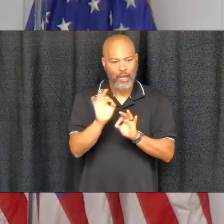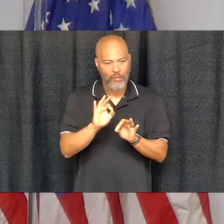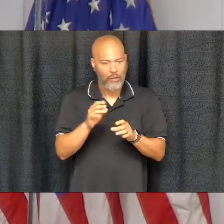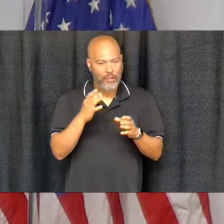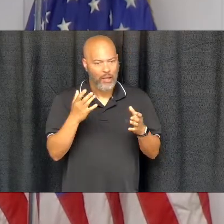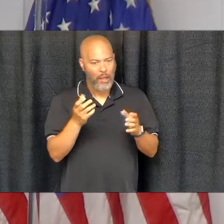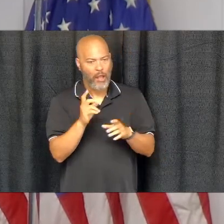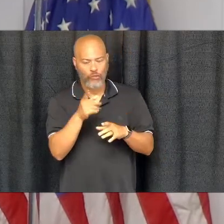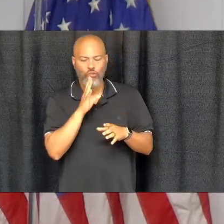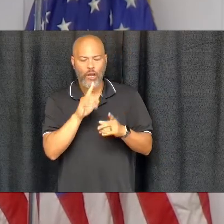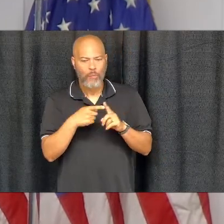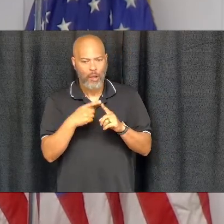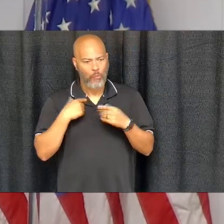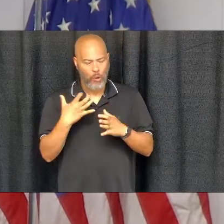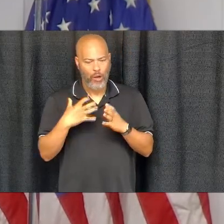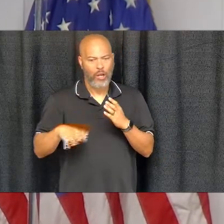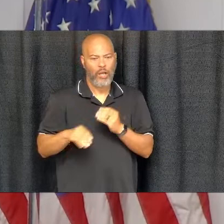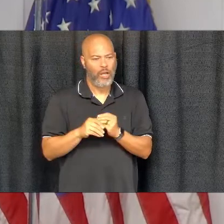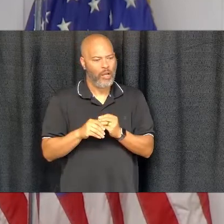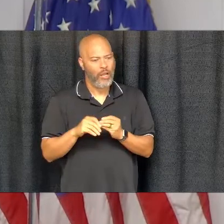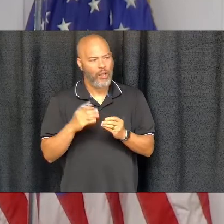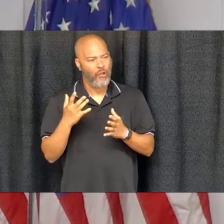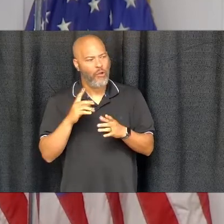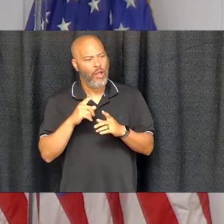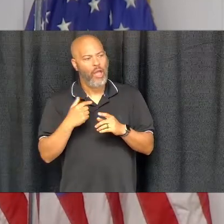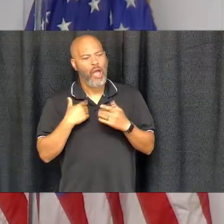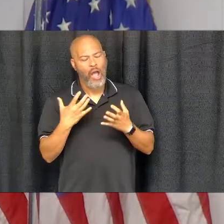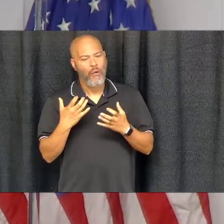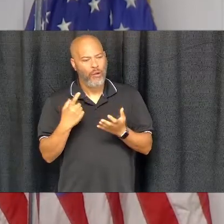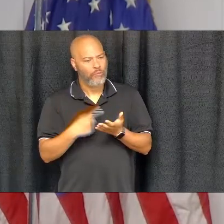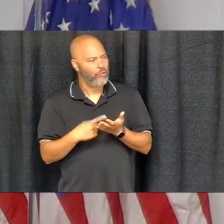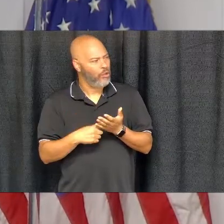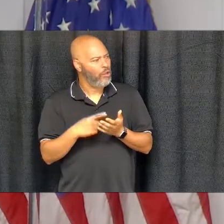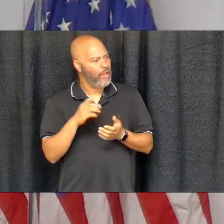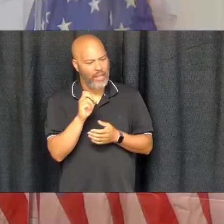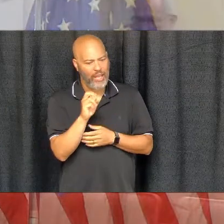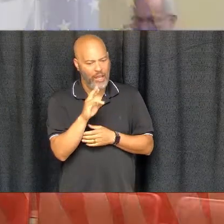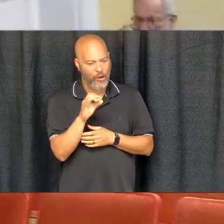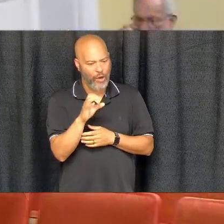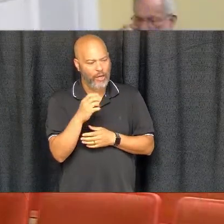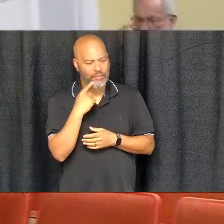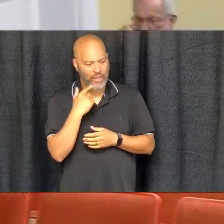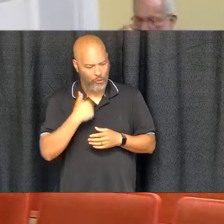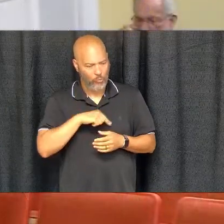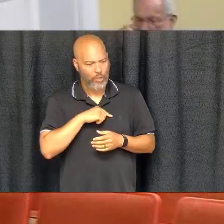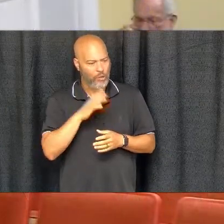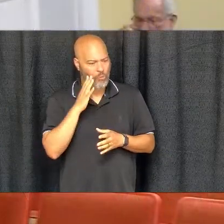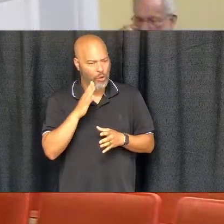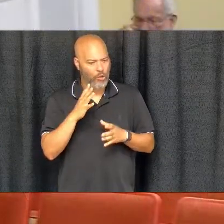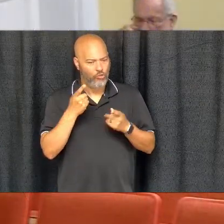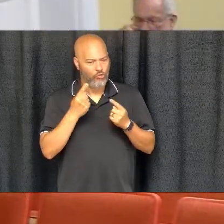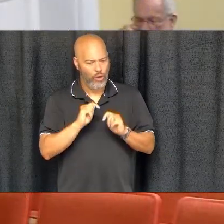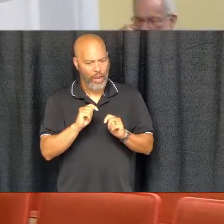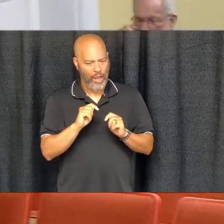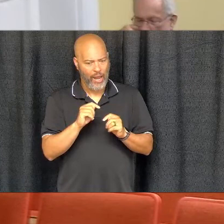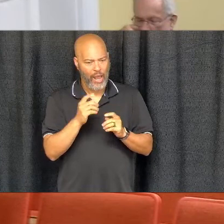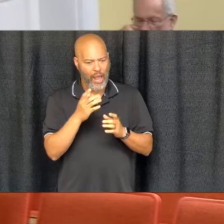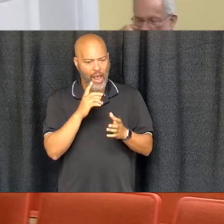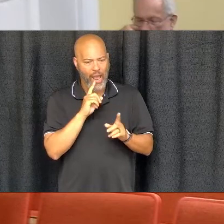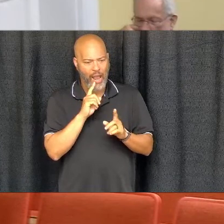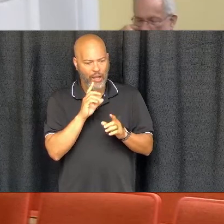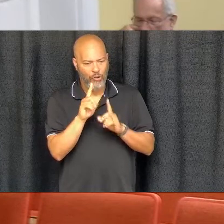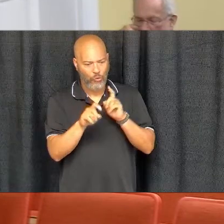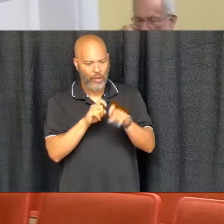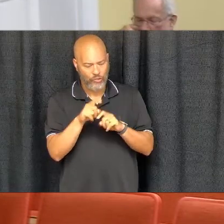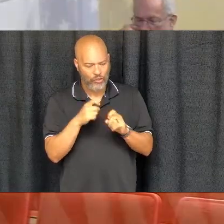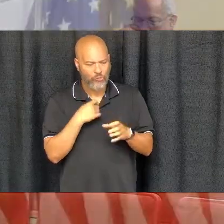don't put something in there and people say, well, I didn't get a chance to talk about it. Eric and I said we'll package up any questions tonight and Great. get some answers.